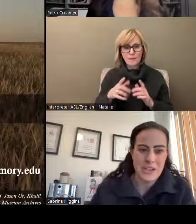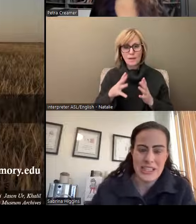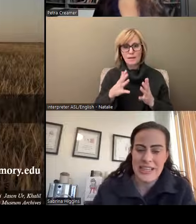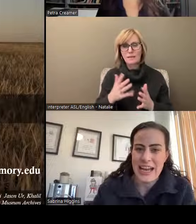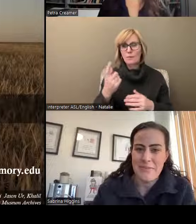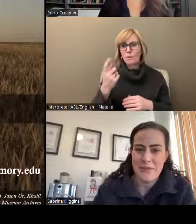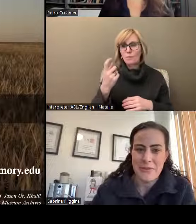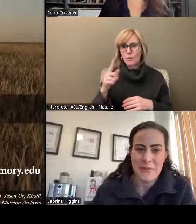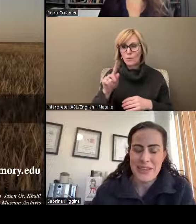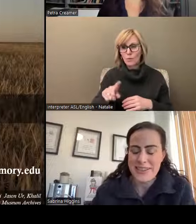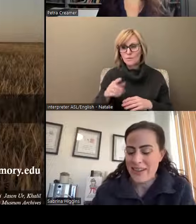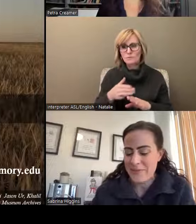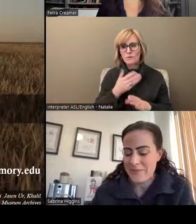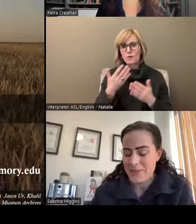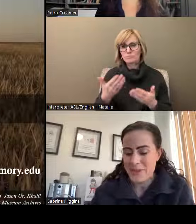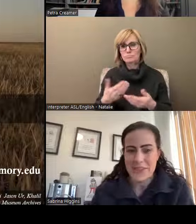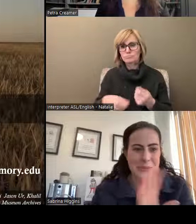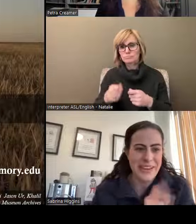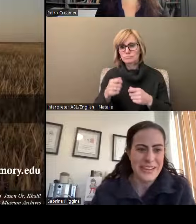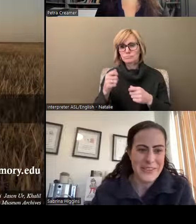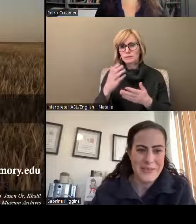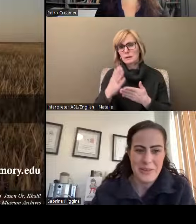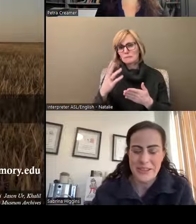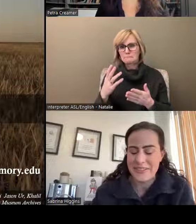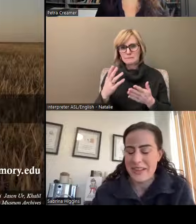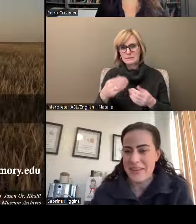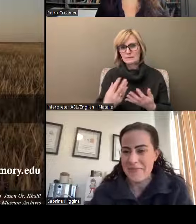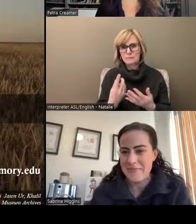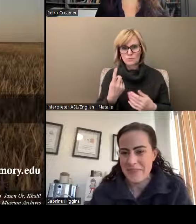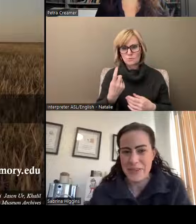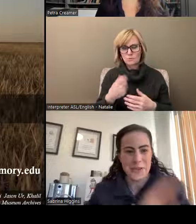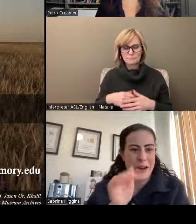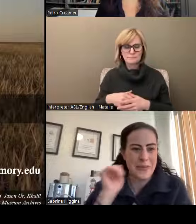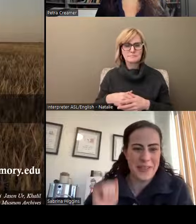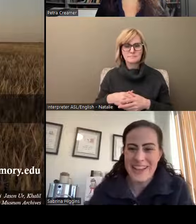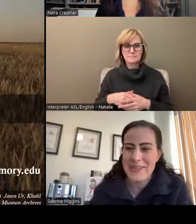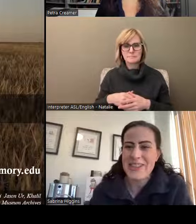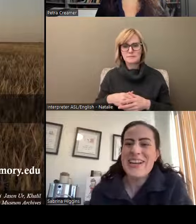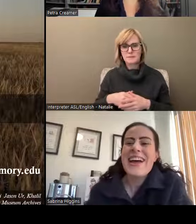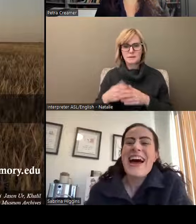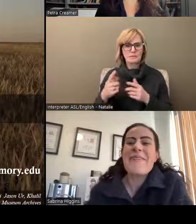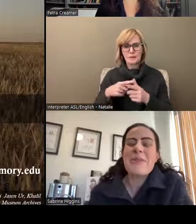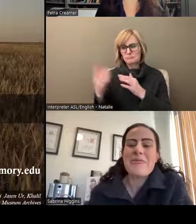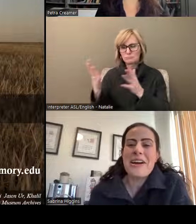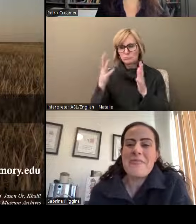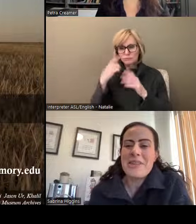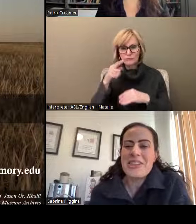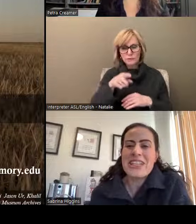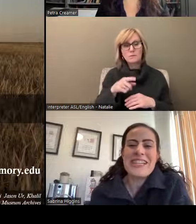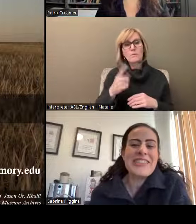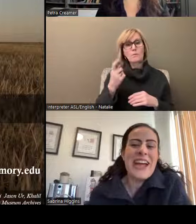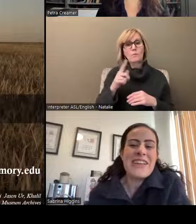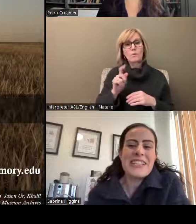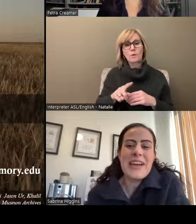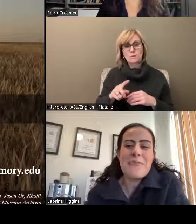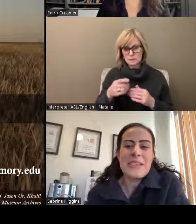more question before we sort of stop and give you one more virtual round of applause, Petra. But we have one more question.